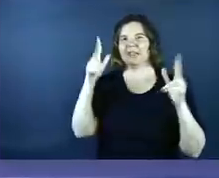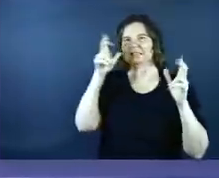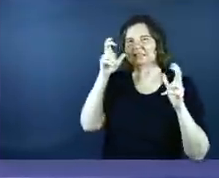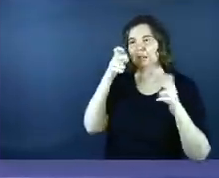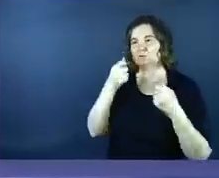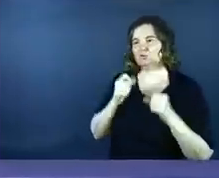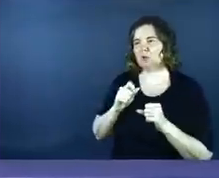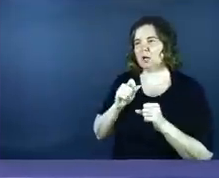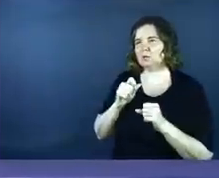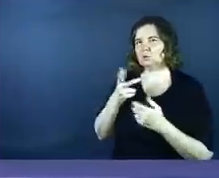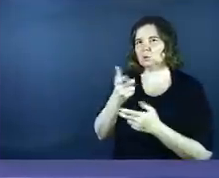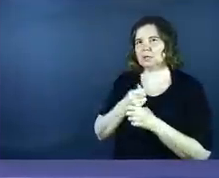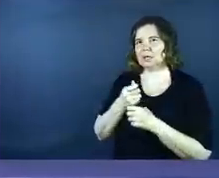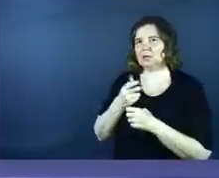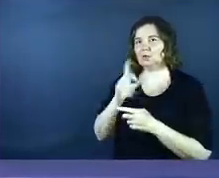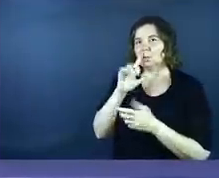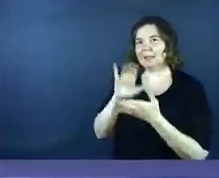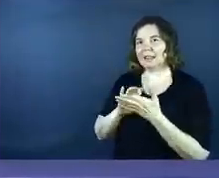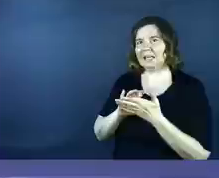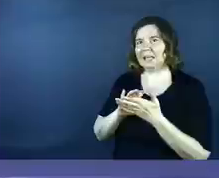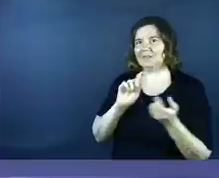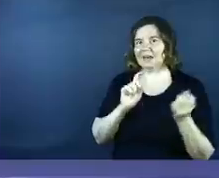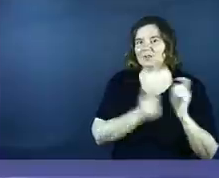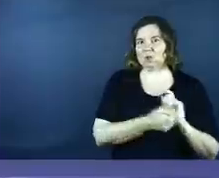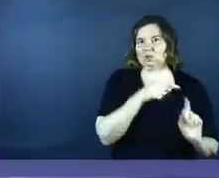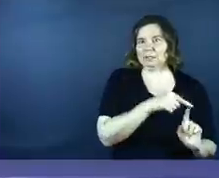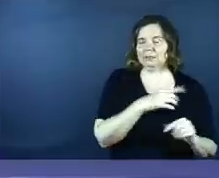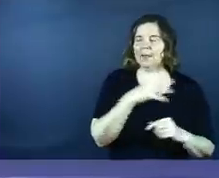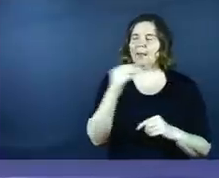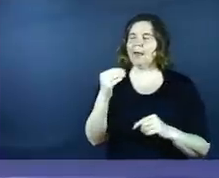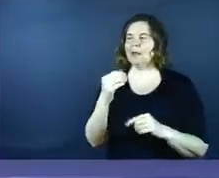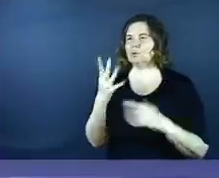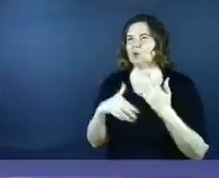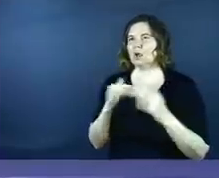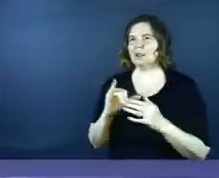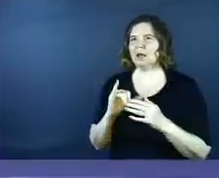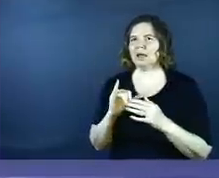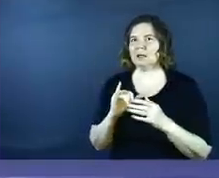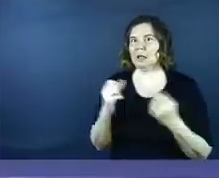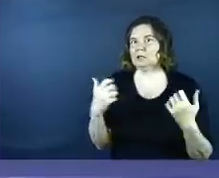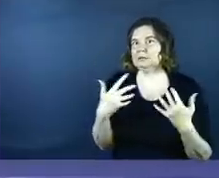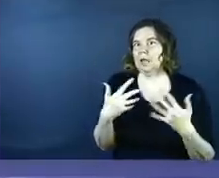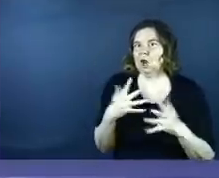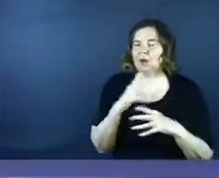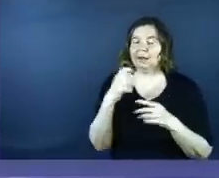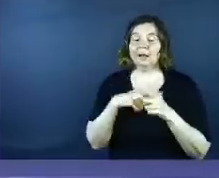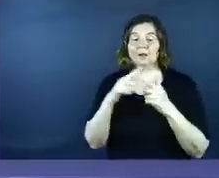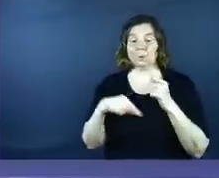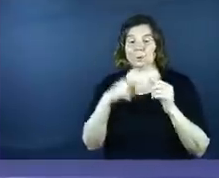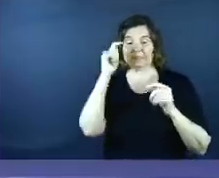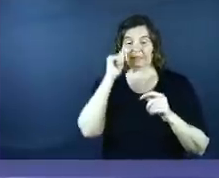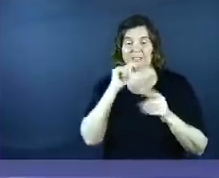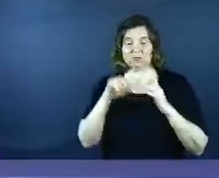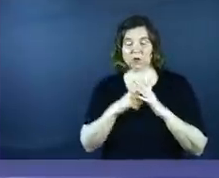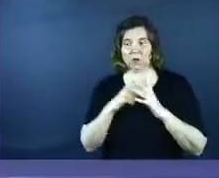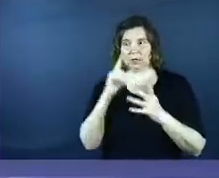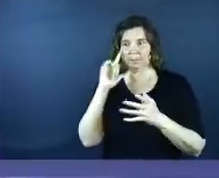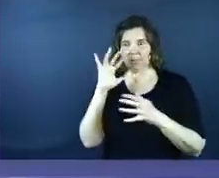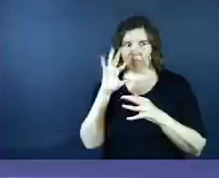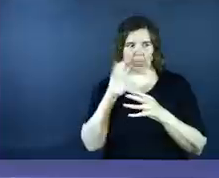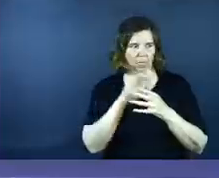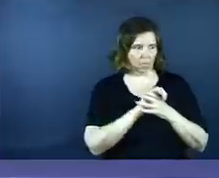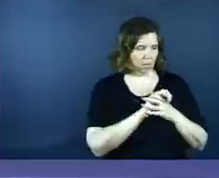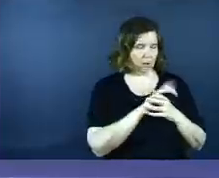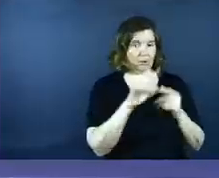like trying to get the teenager to believe in evolution. And it was all like super scary. And then once the teenager started to believe in